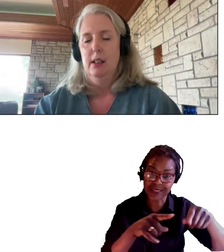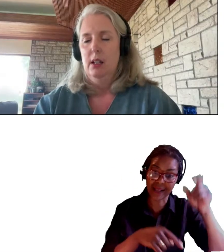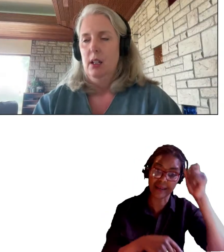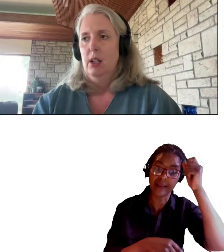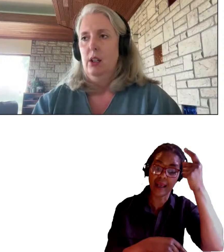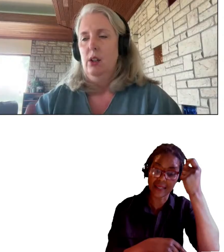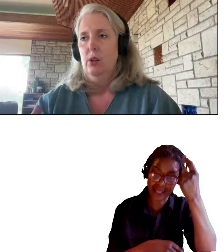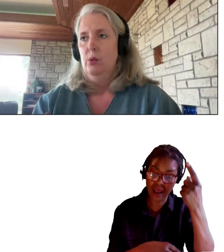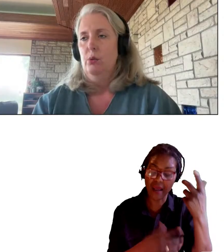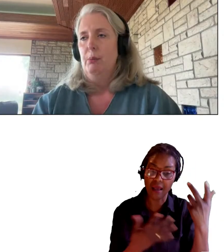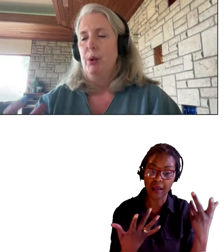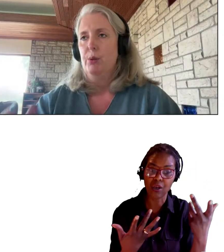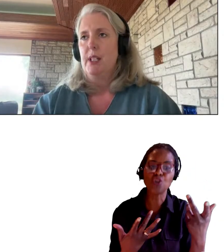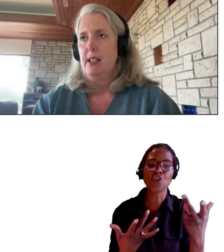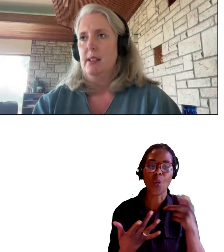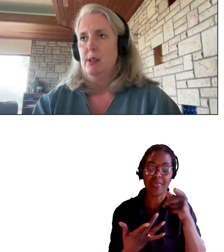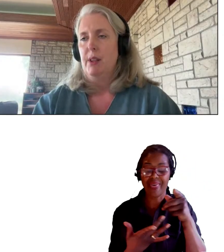embed,